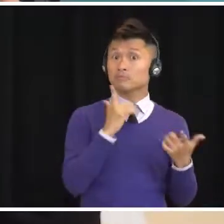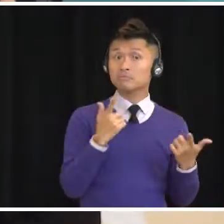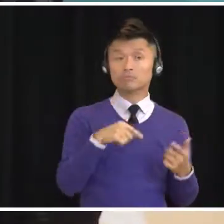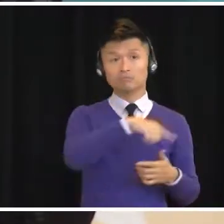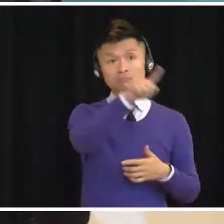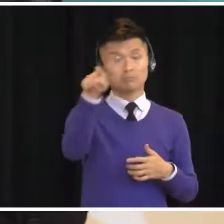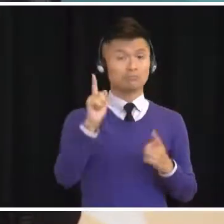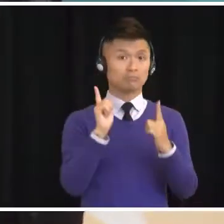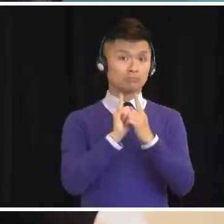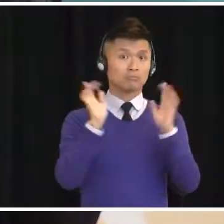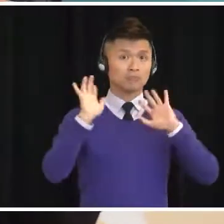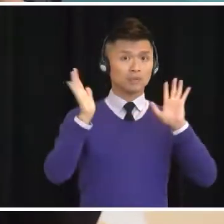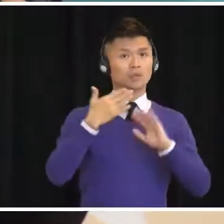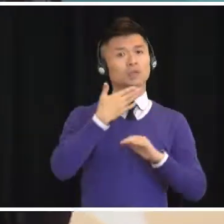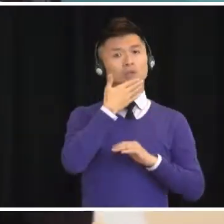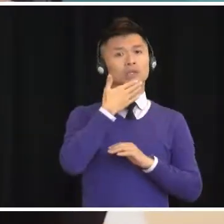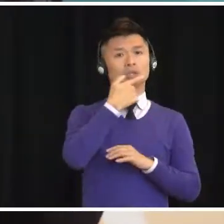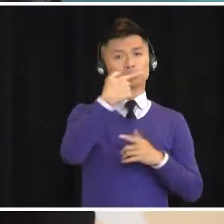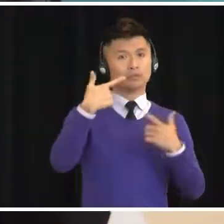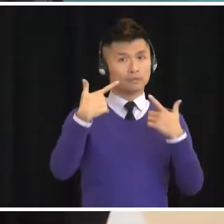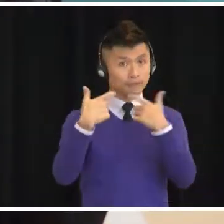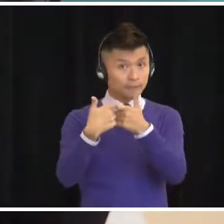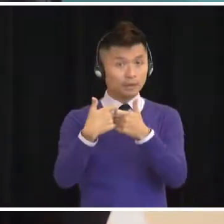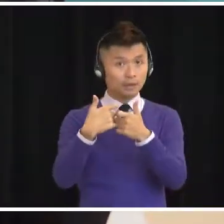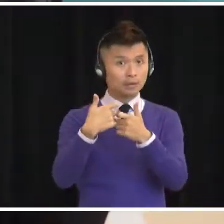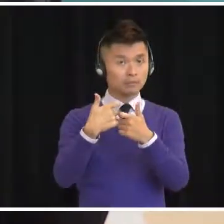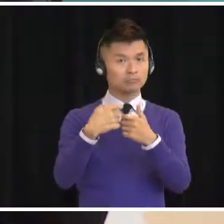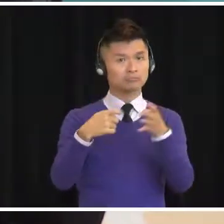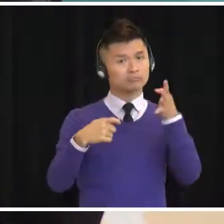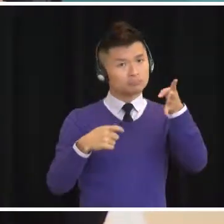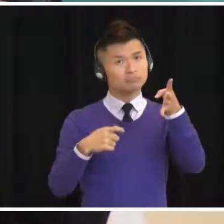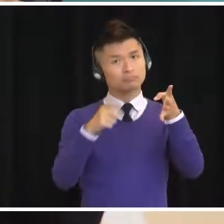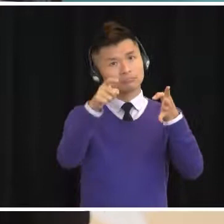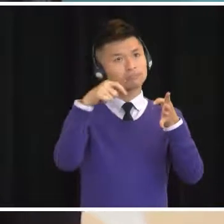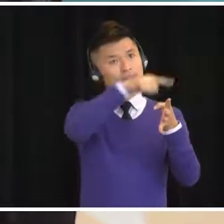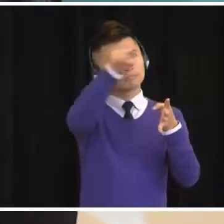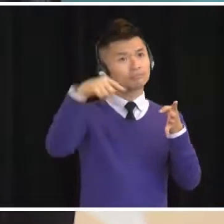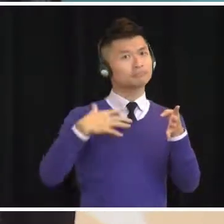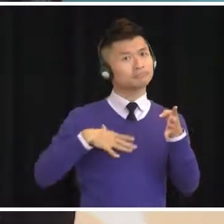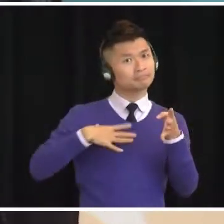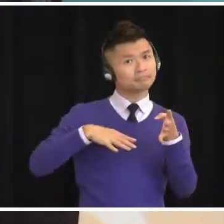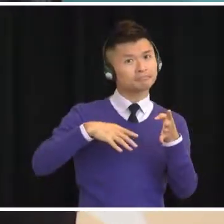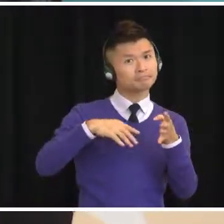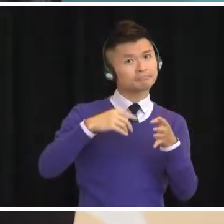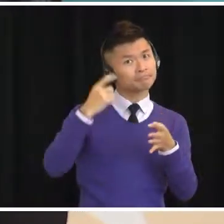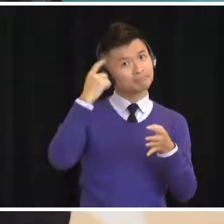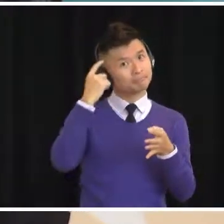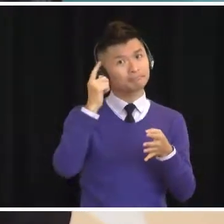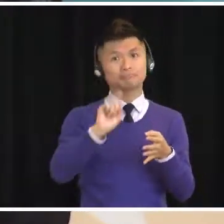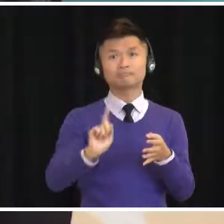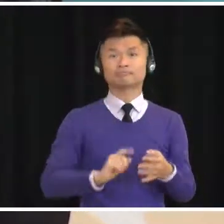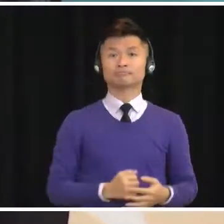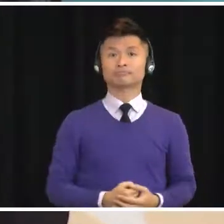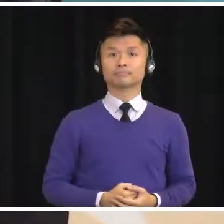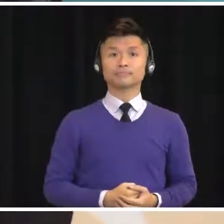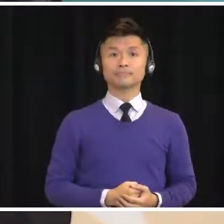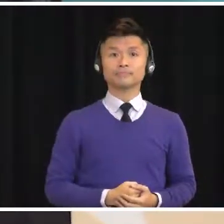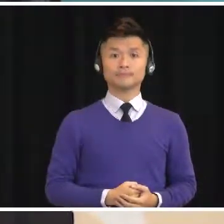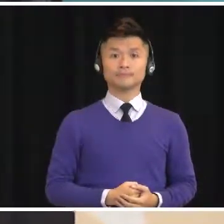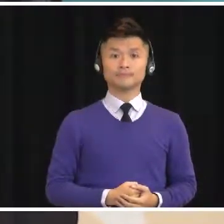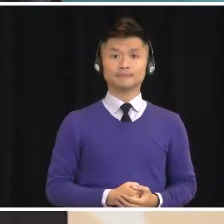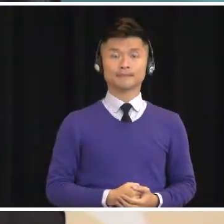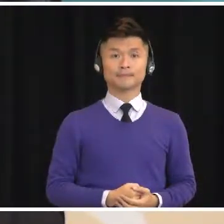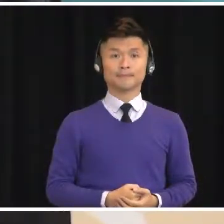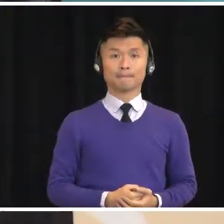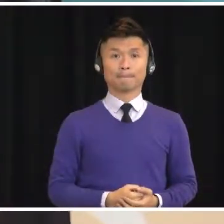try to come to, or to try to determine precisely what the meaning of this concept